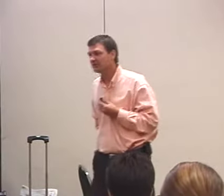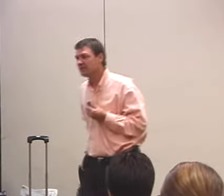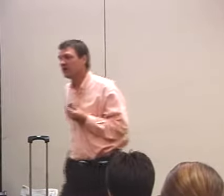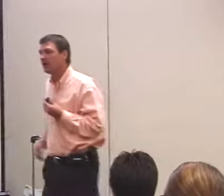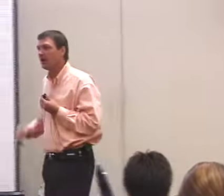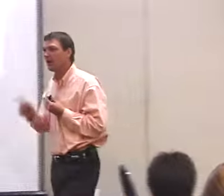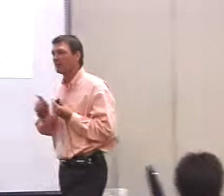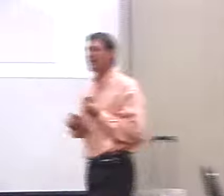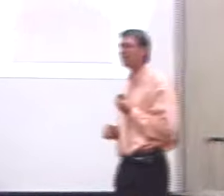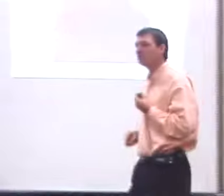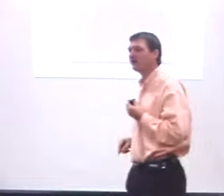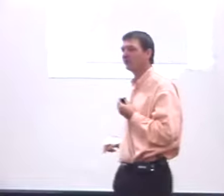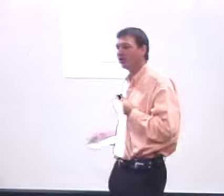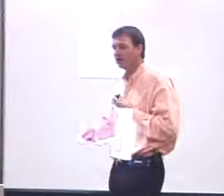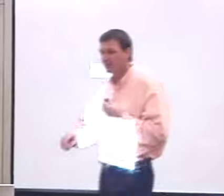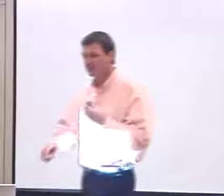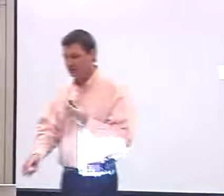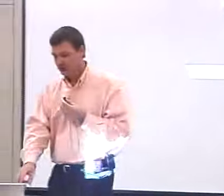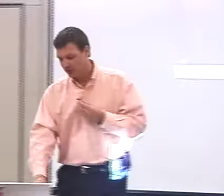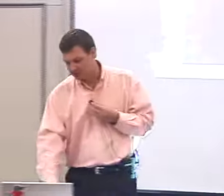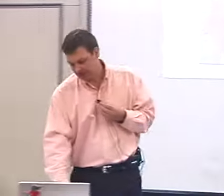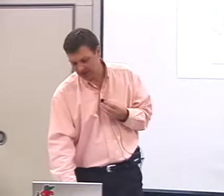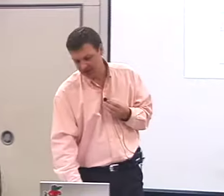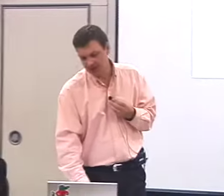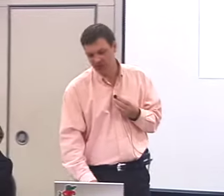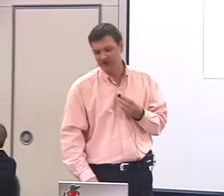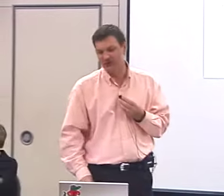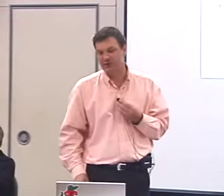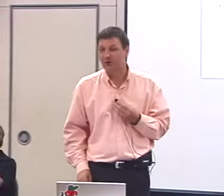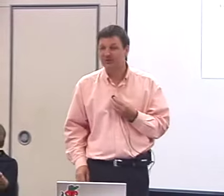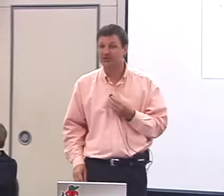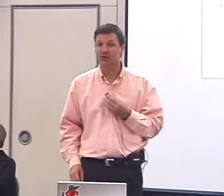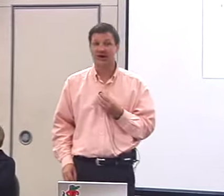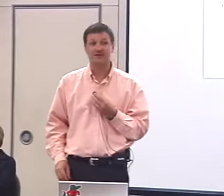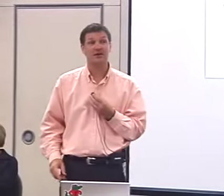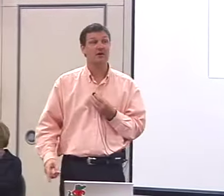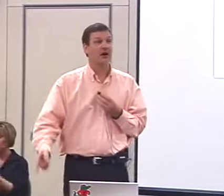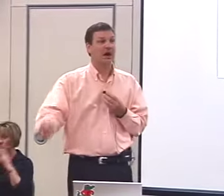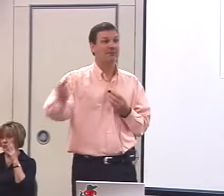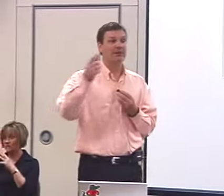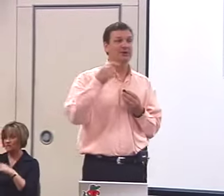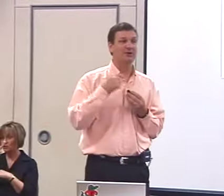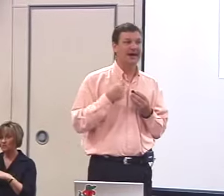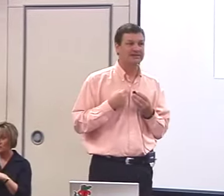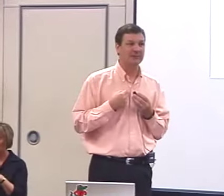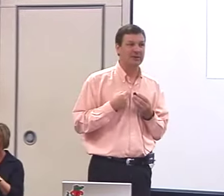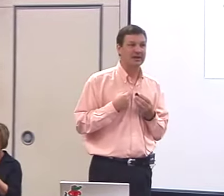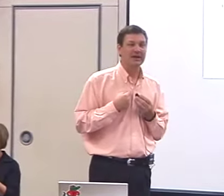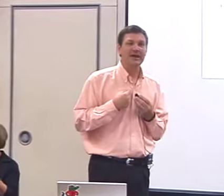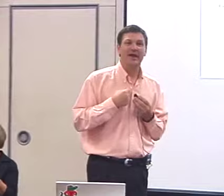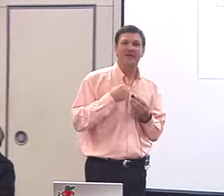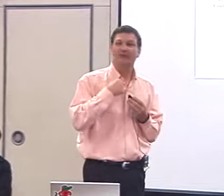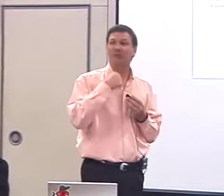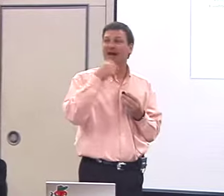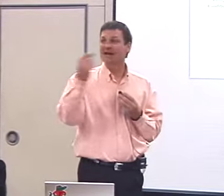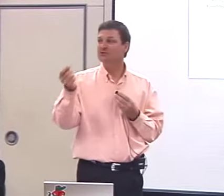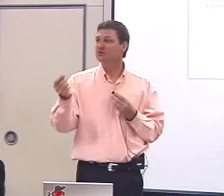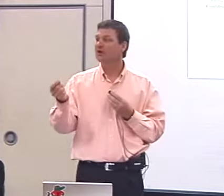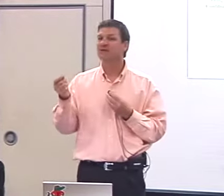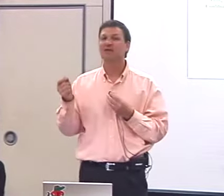lunch, I'm going to have you guys break up into little groups, and I'm going to have you brainstorm the questions you want to ask. I'm going to let you ask me, and then